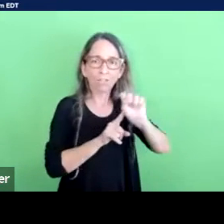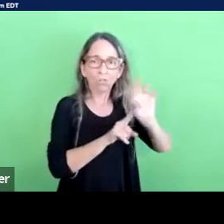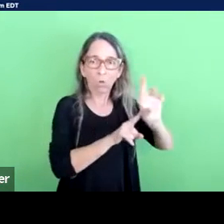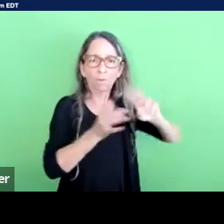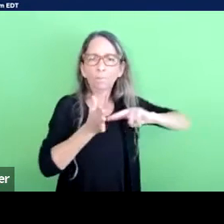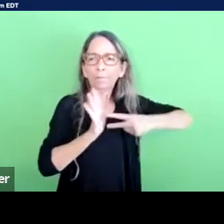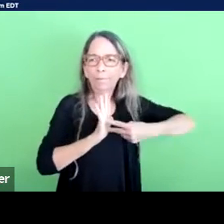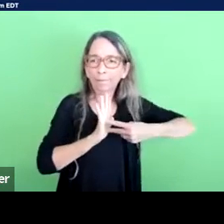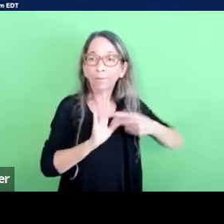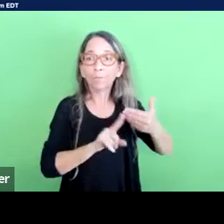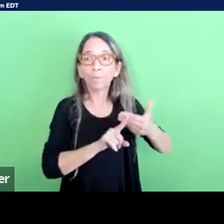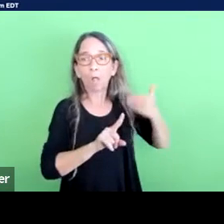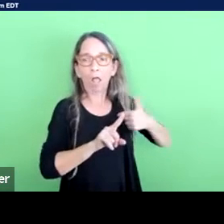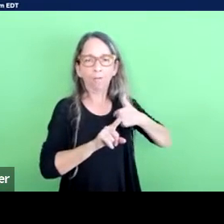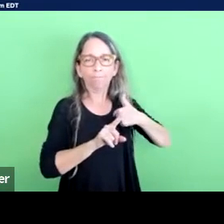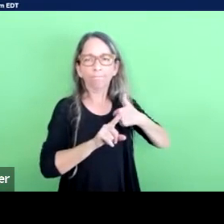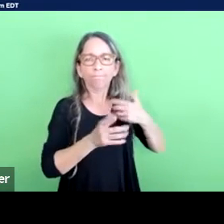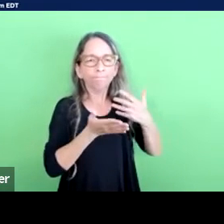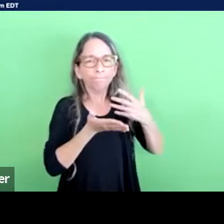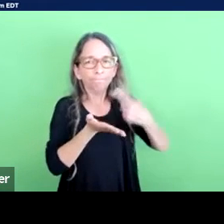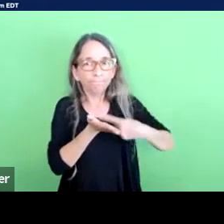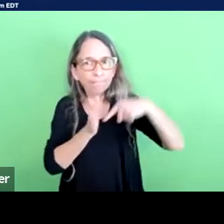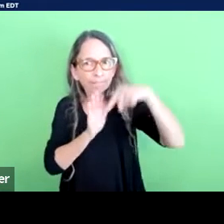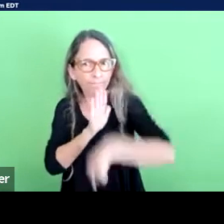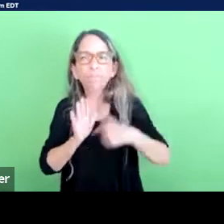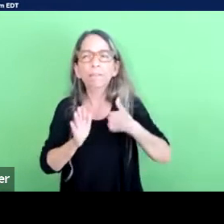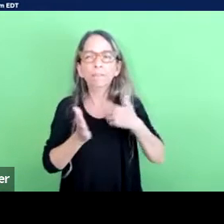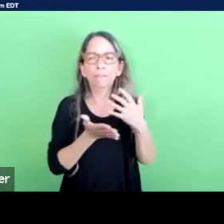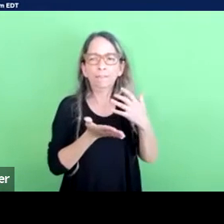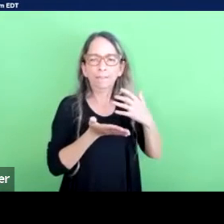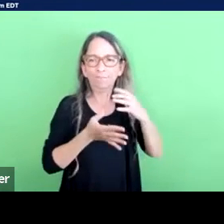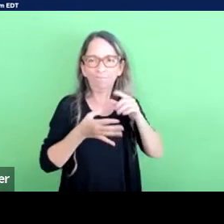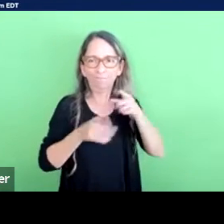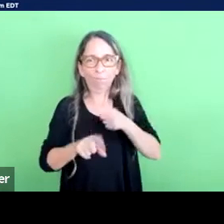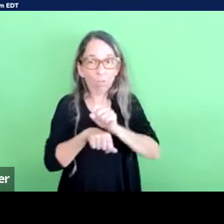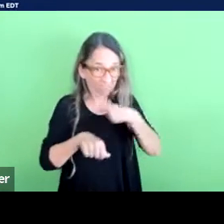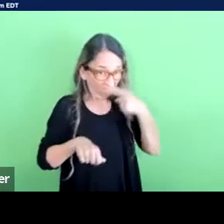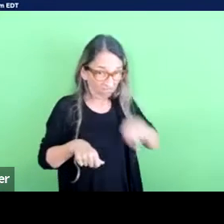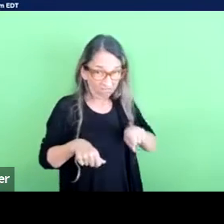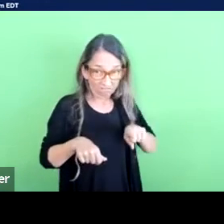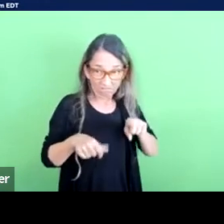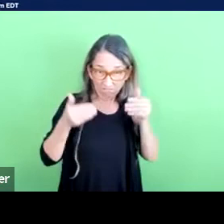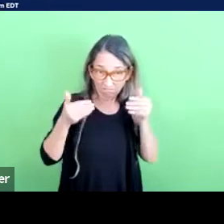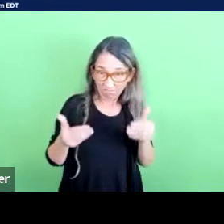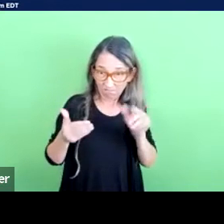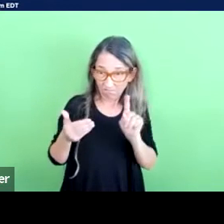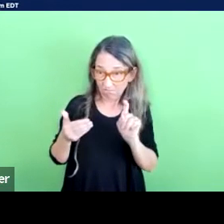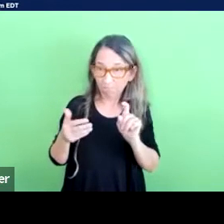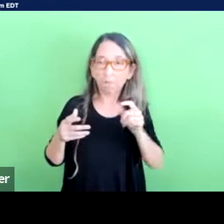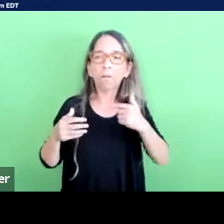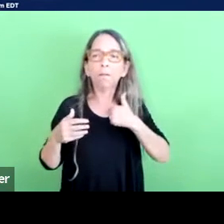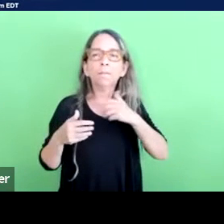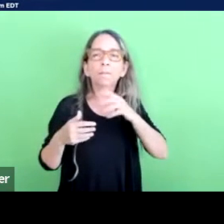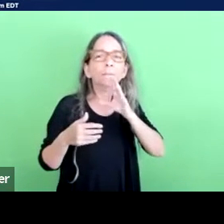the work that we do. So if that's okay, I'm going to continue. Speech recognition is really the result